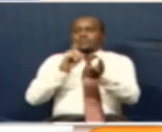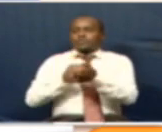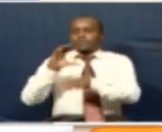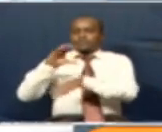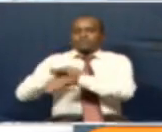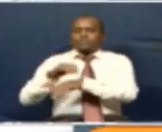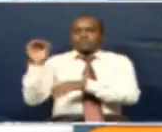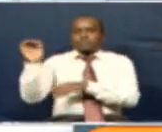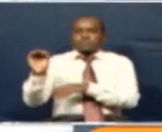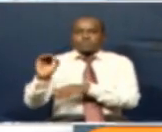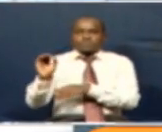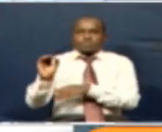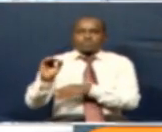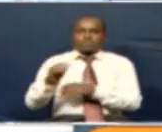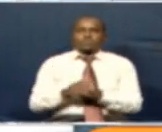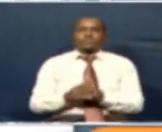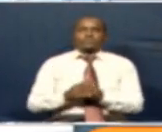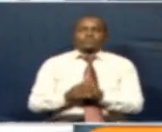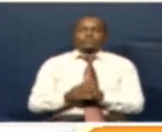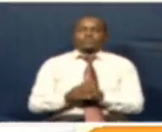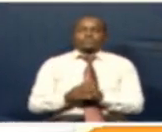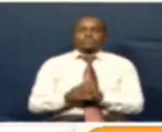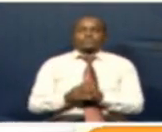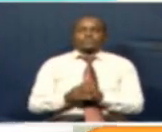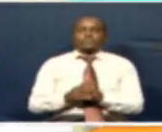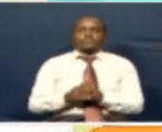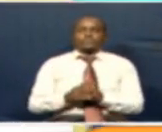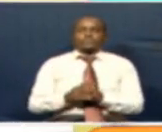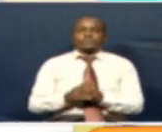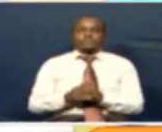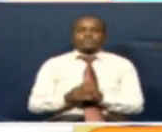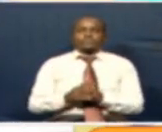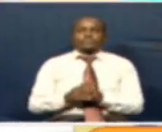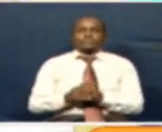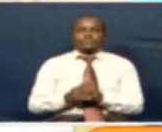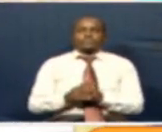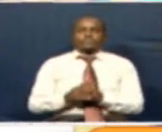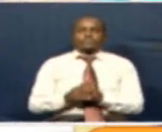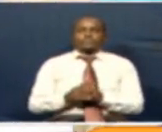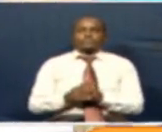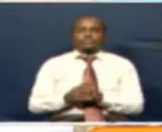a doctor to attend to her. Jacque Maribe, Monday Special.